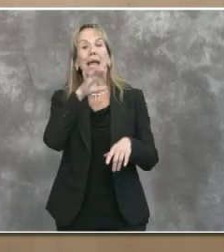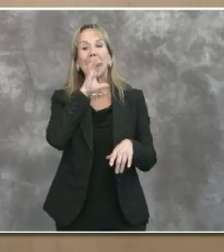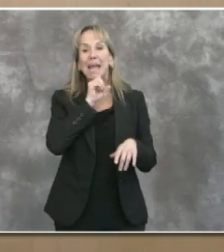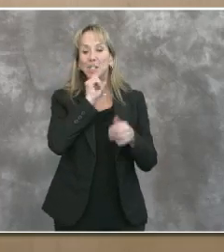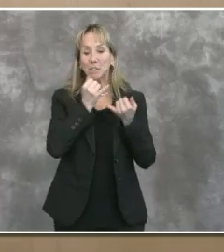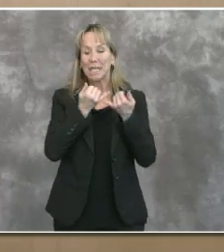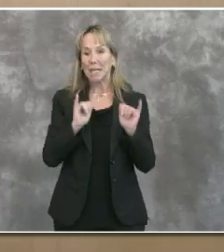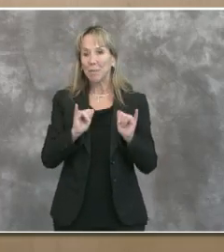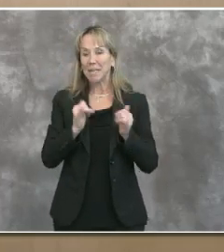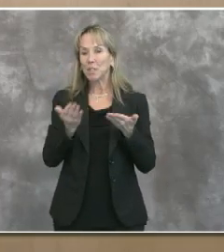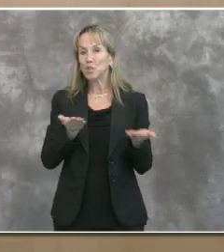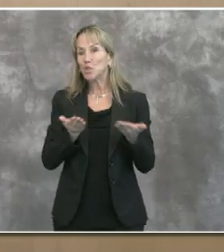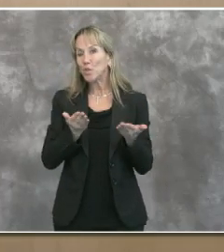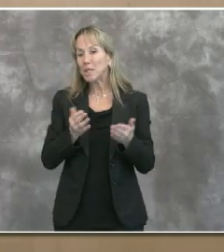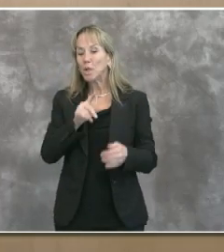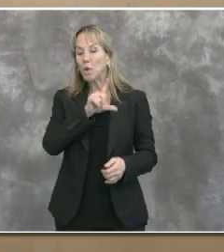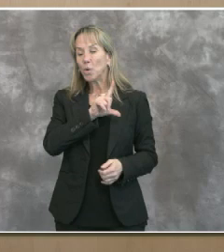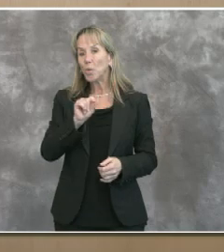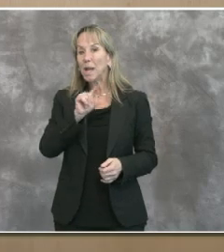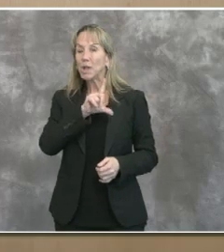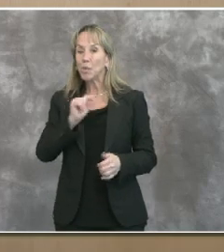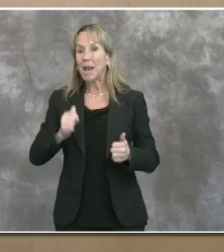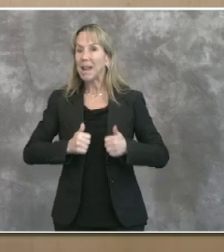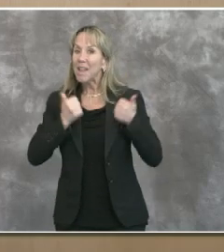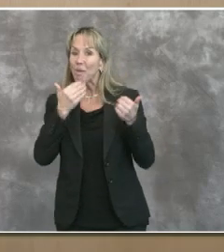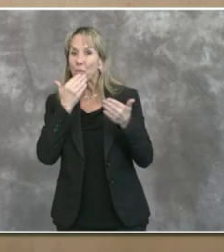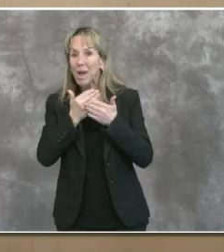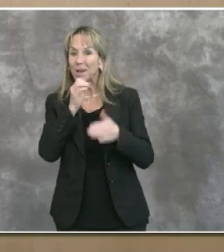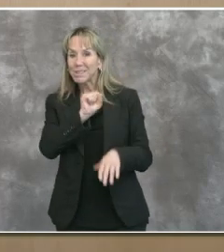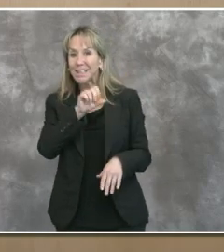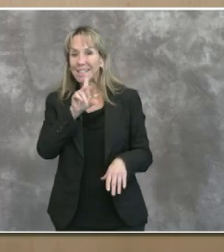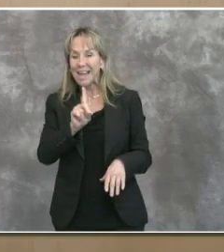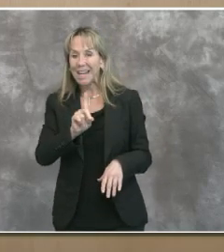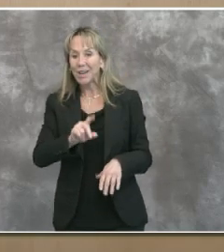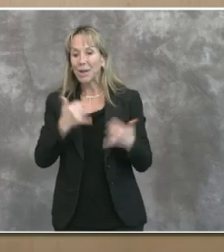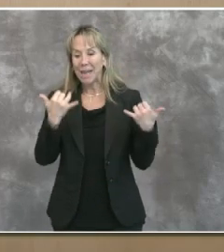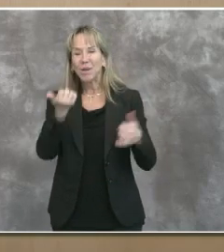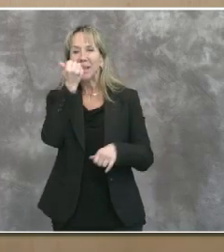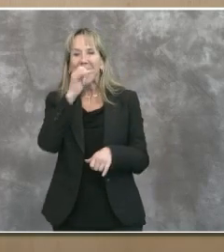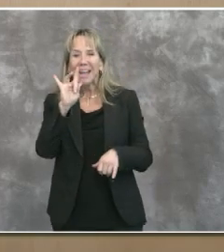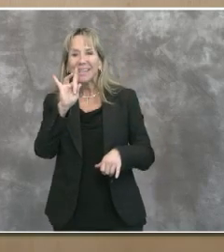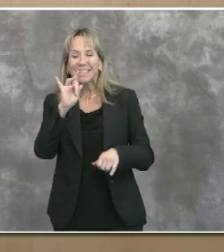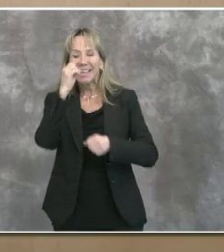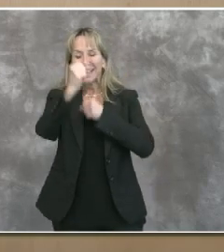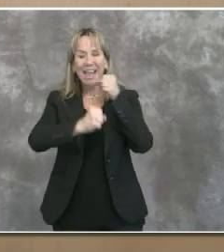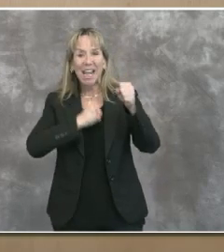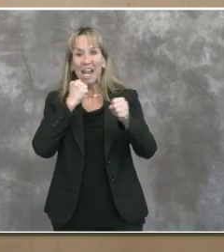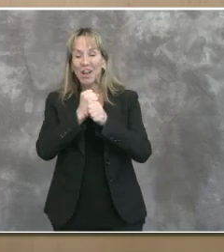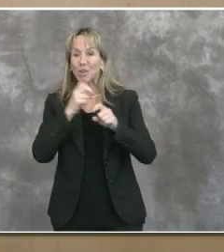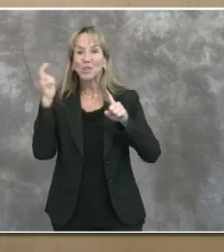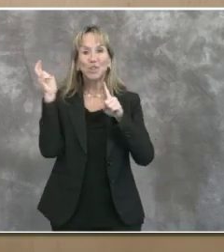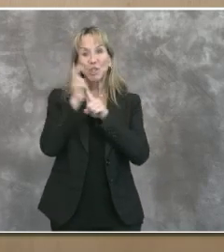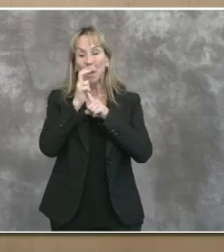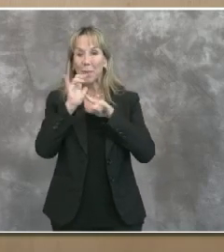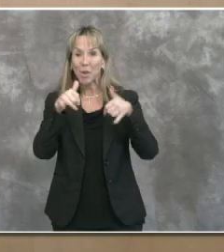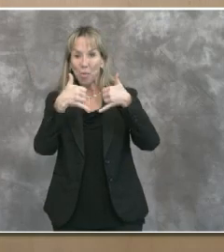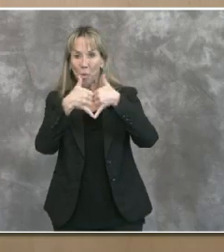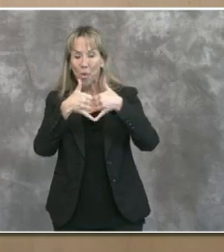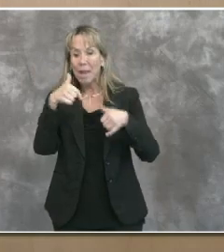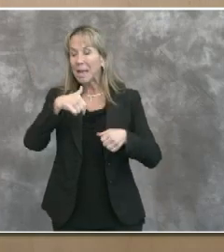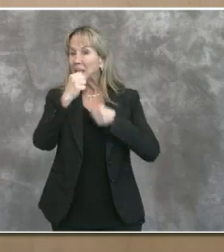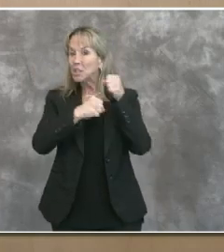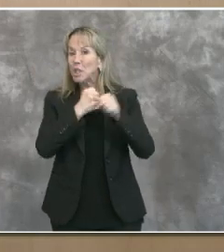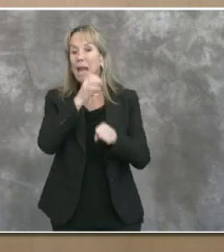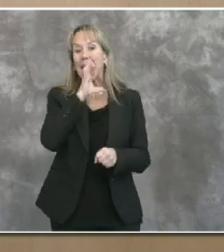Independent Services 2020 Live Well San Diego 18th Annual Public Health Champion Award. This